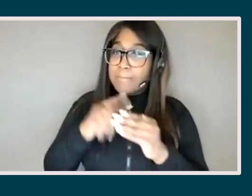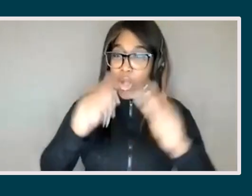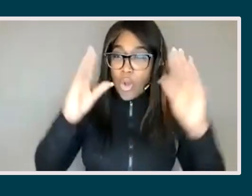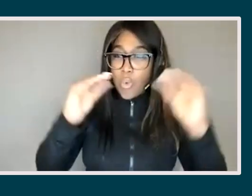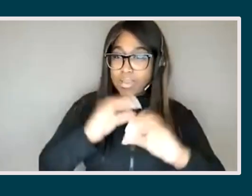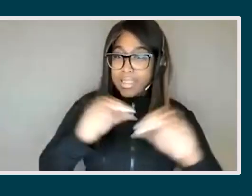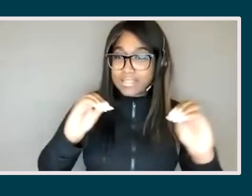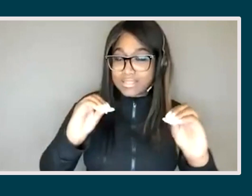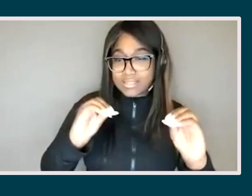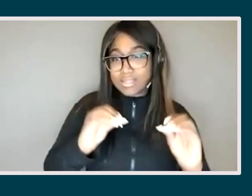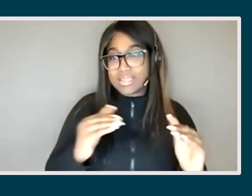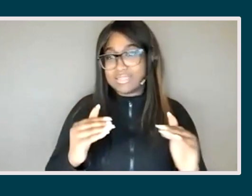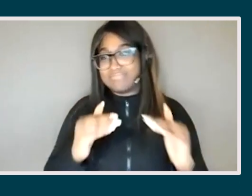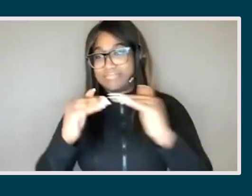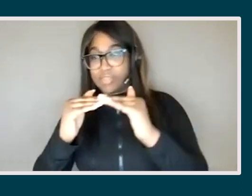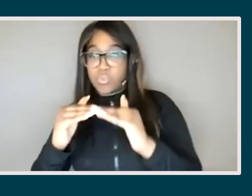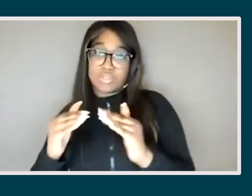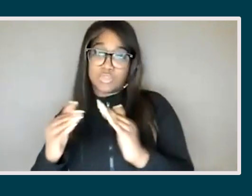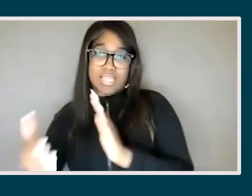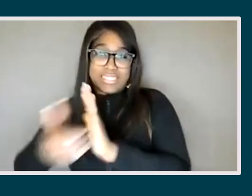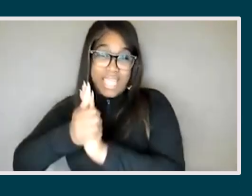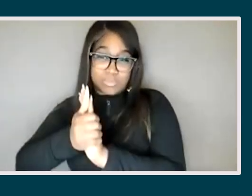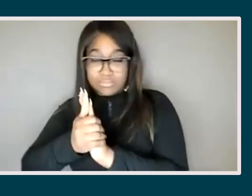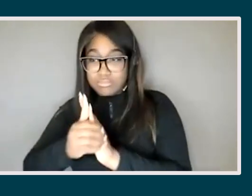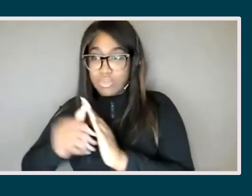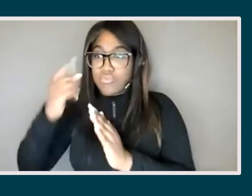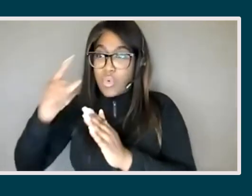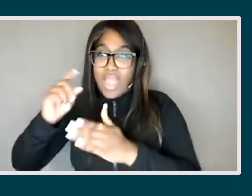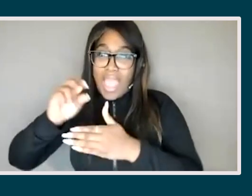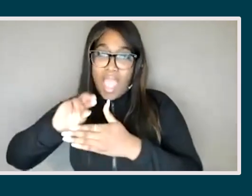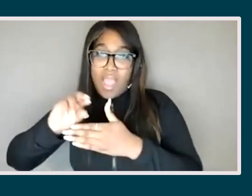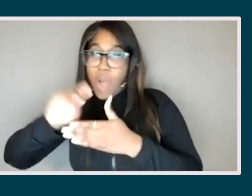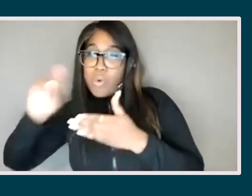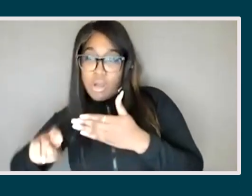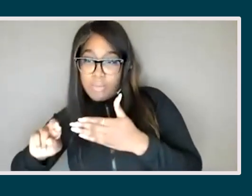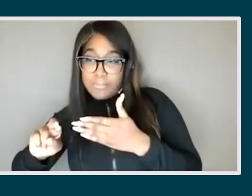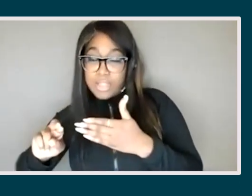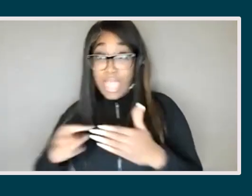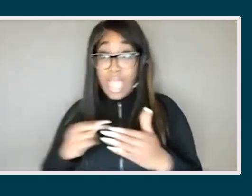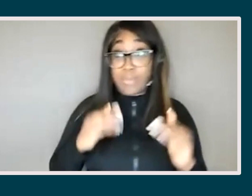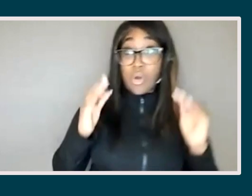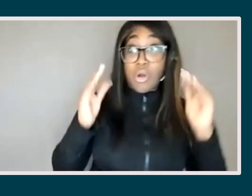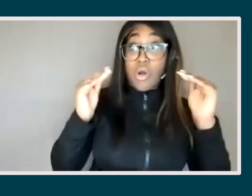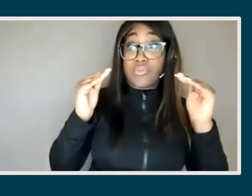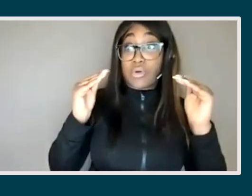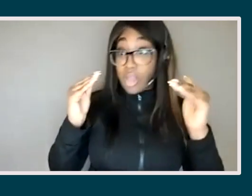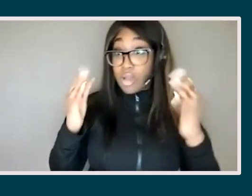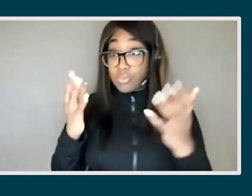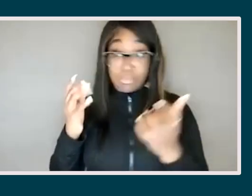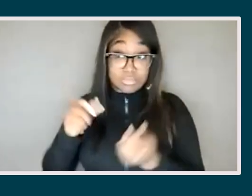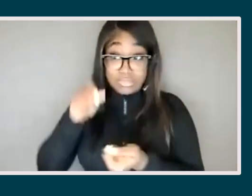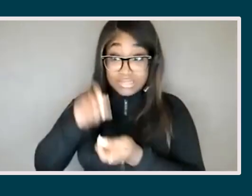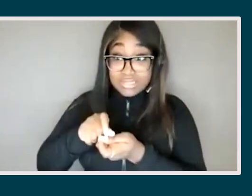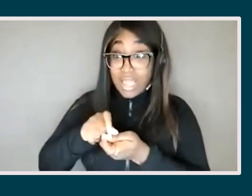an outcome, right? I'm hopeless because I didn't get the exact outcome that I wanted and in the time that I